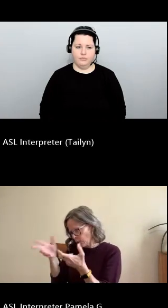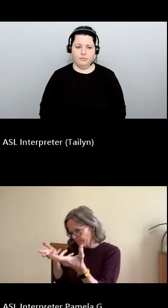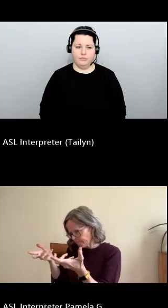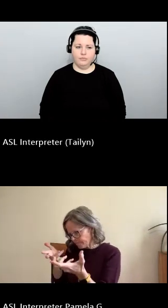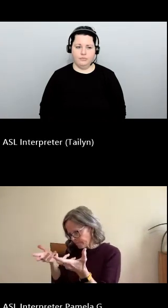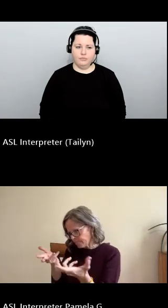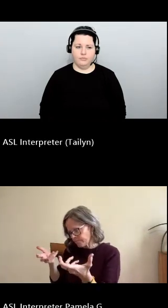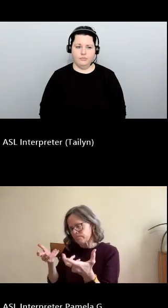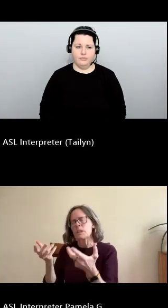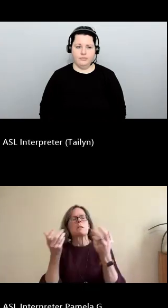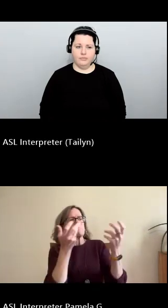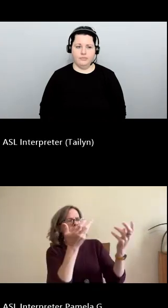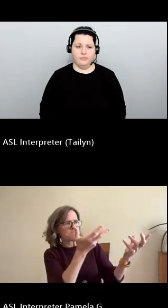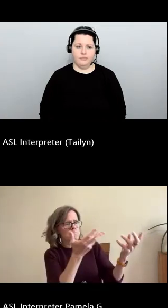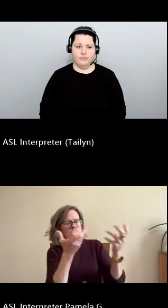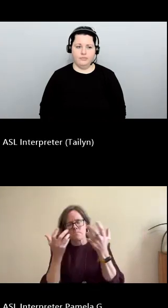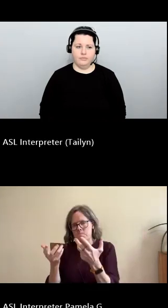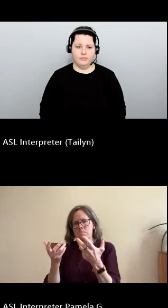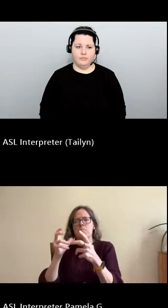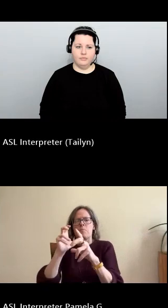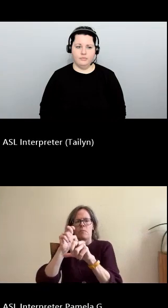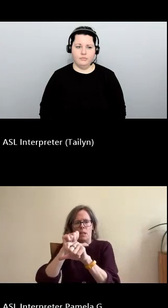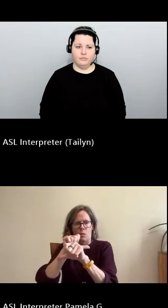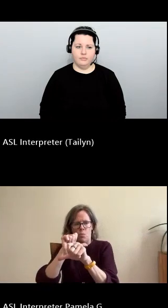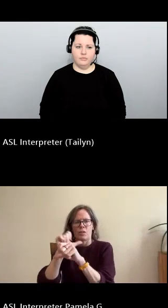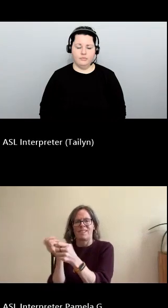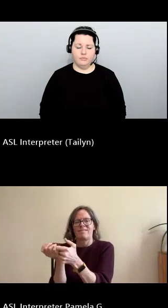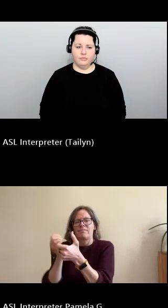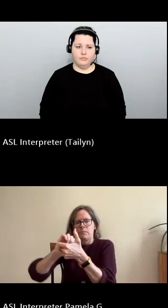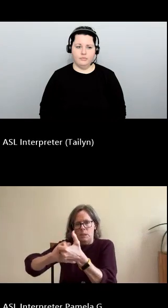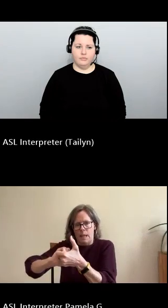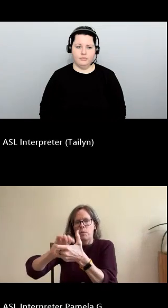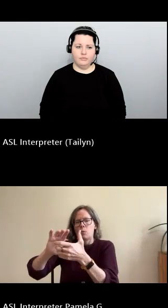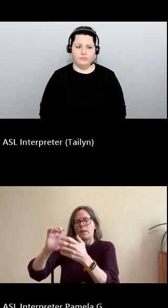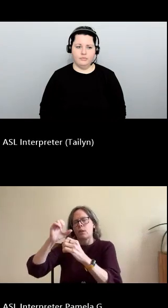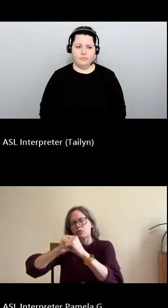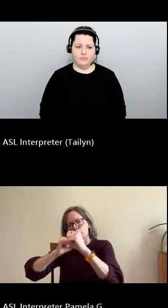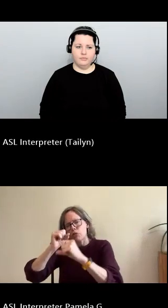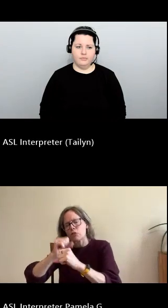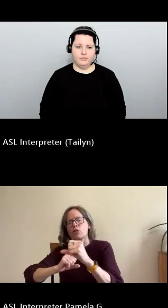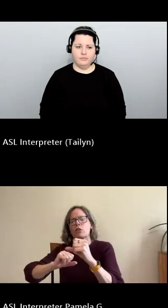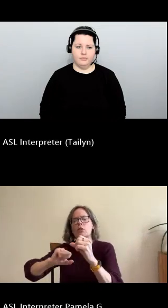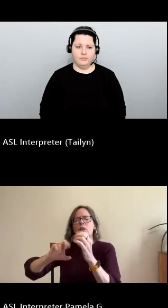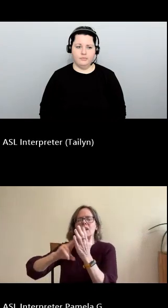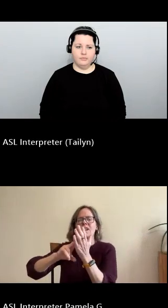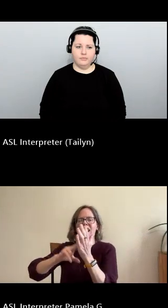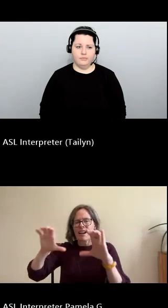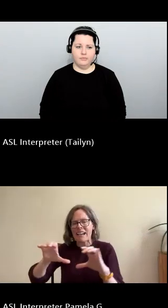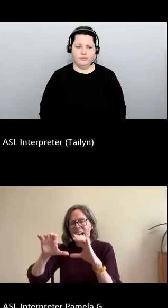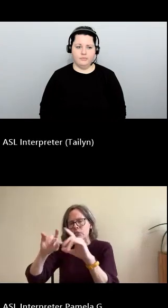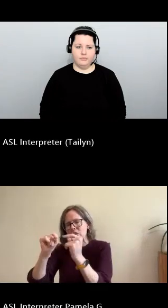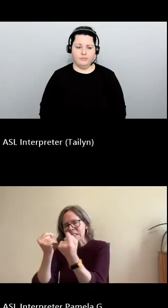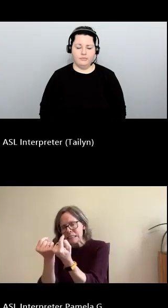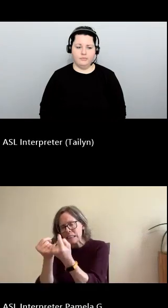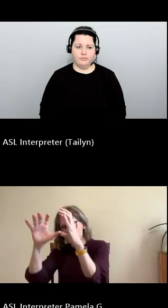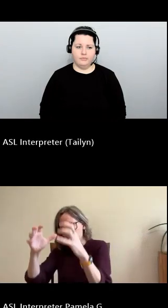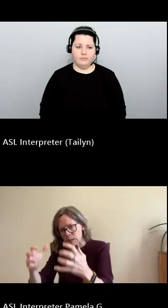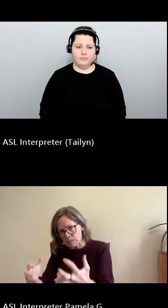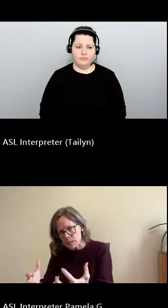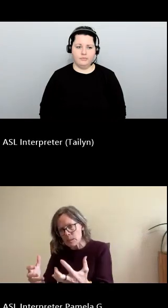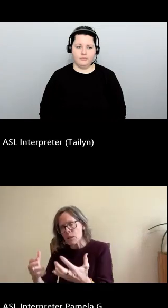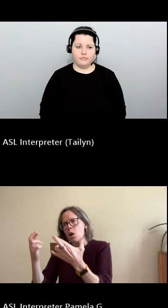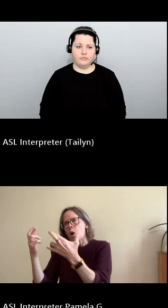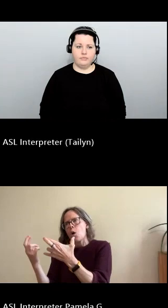conjunction with our structure for organizing ourselves, which are called contract action teams. Hopefully they're collaborating with